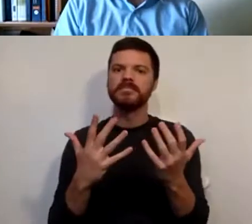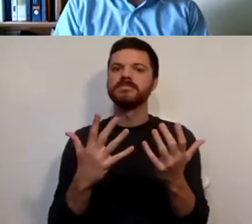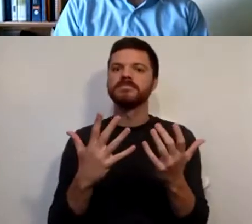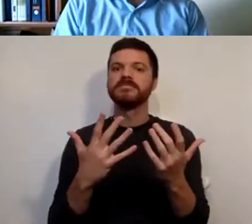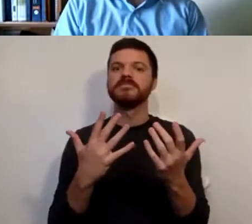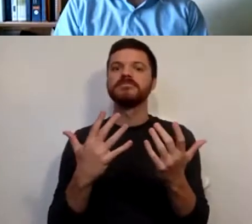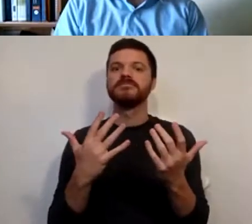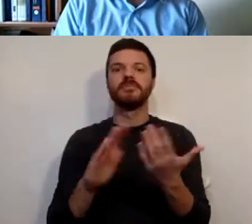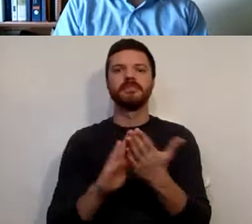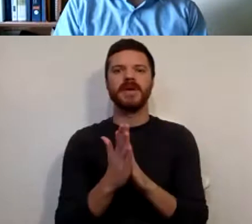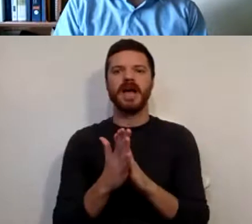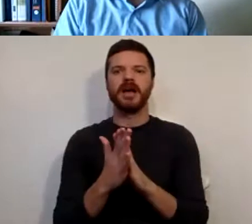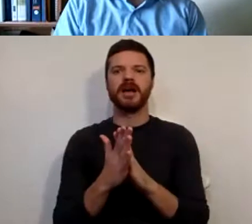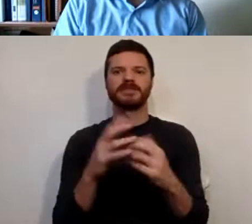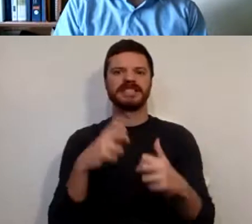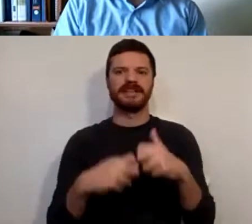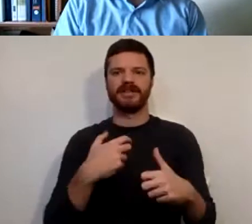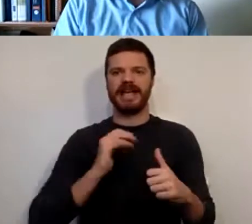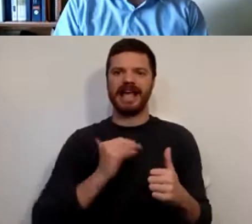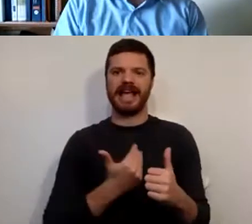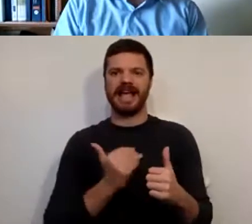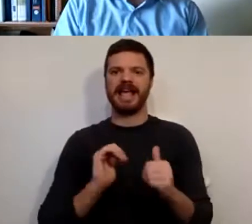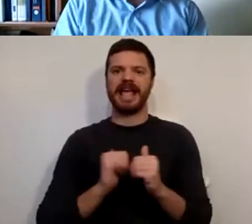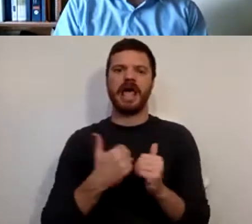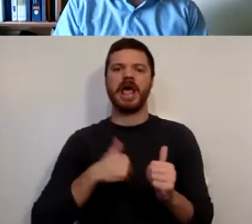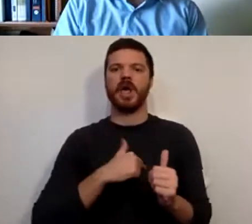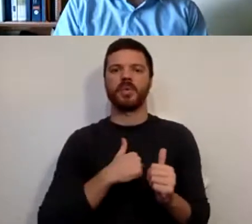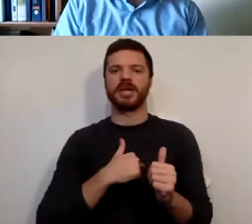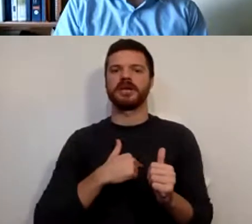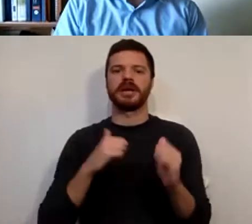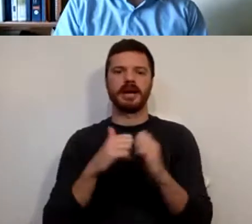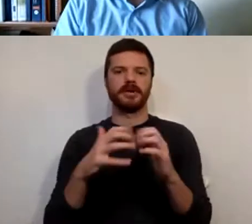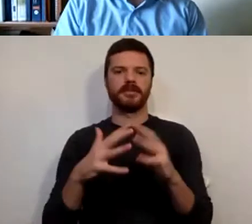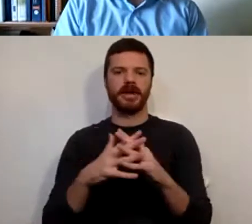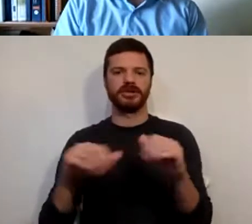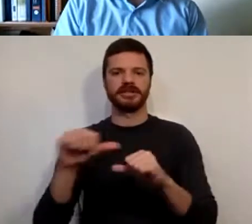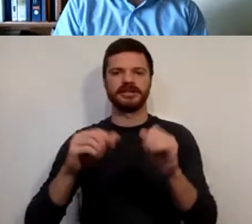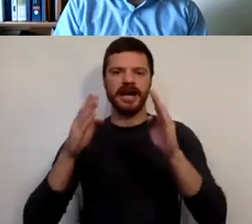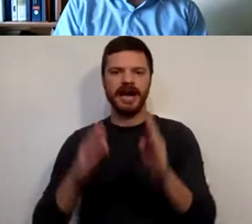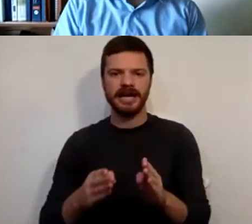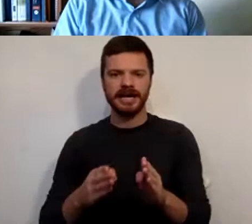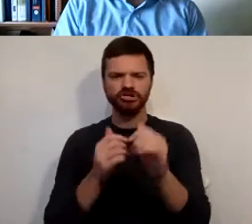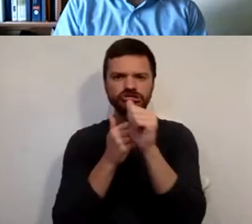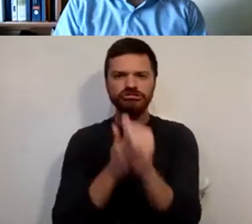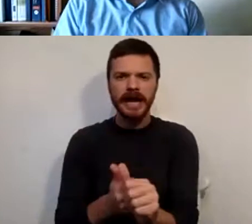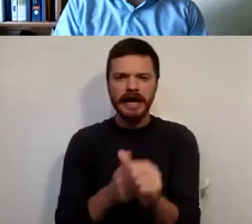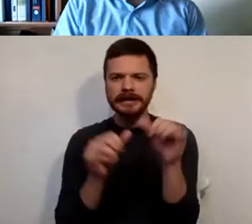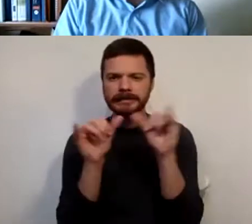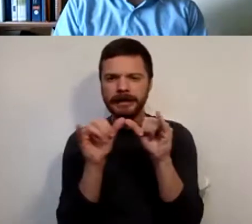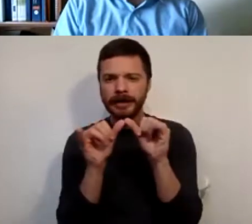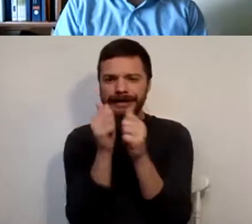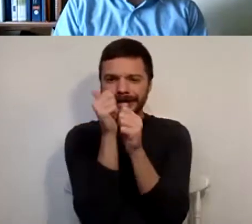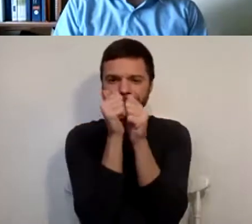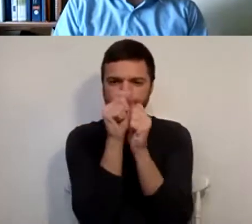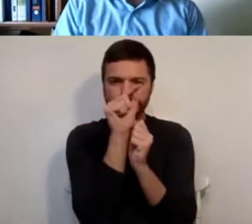to, be able to track as implementation scientists who really want to understand what's the impact of each of the components